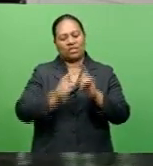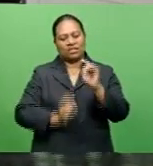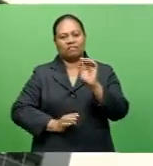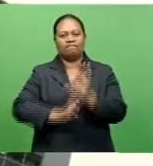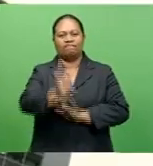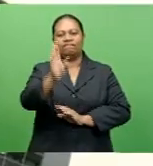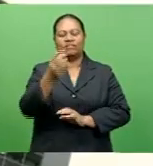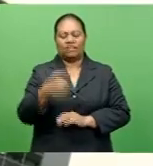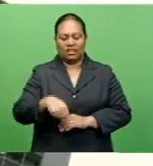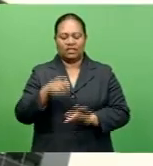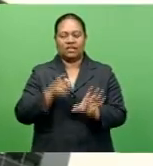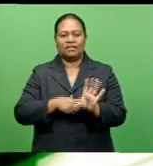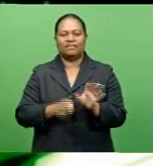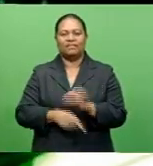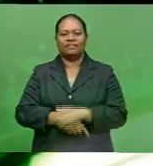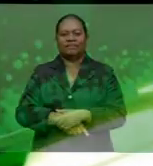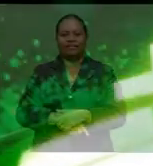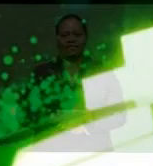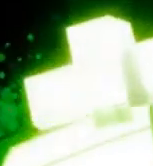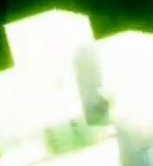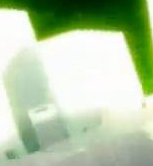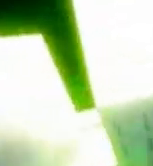in 2021.